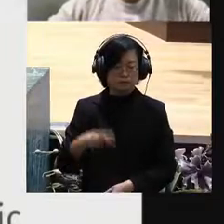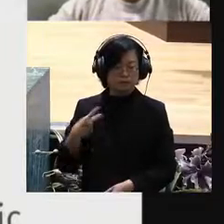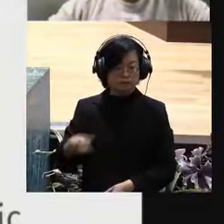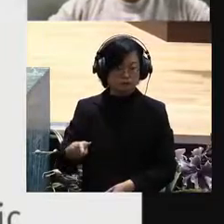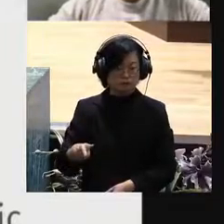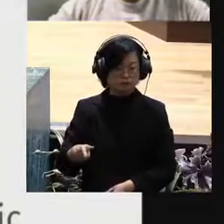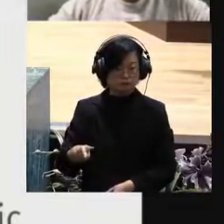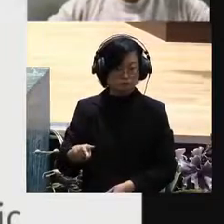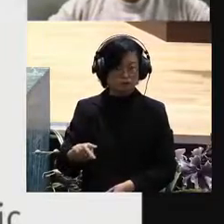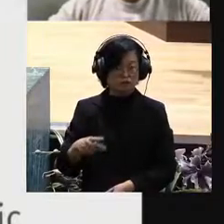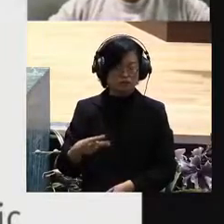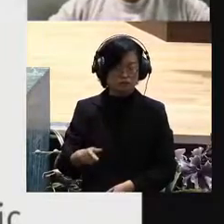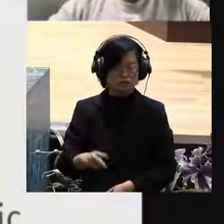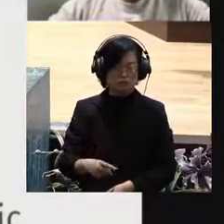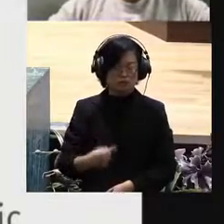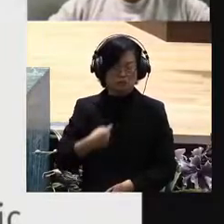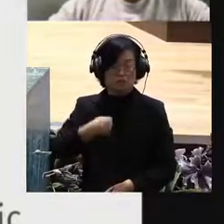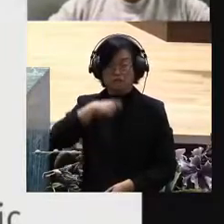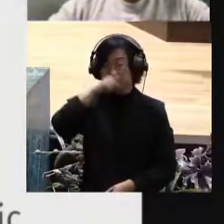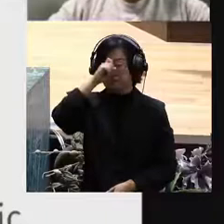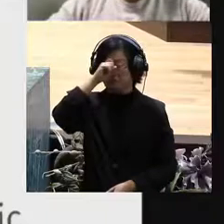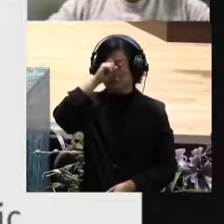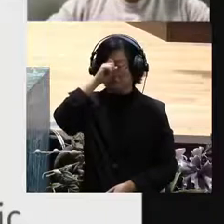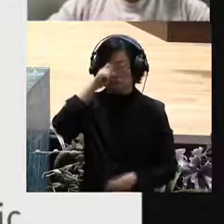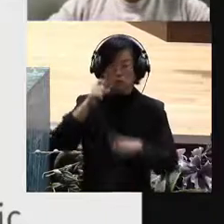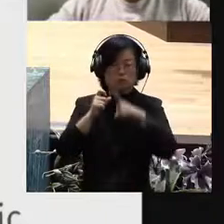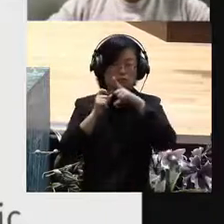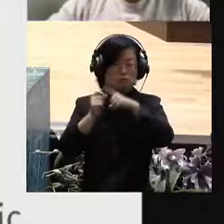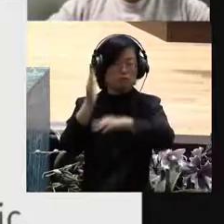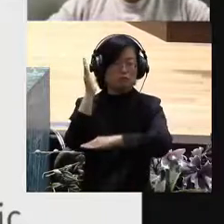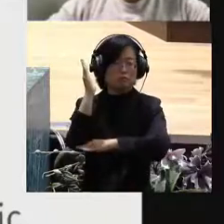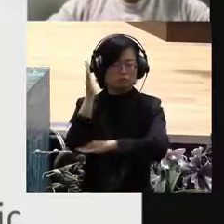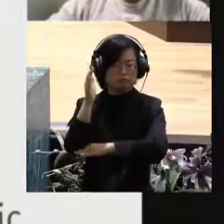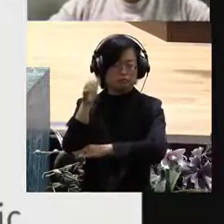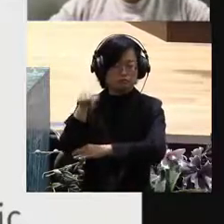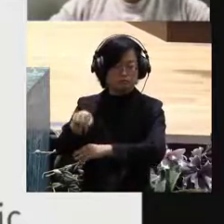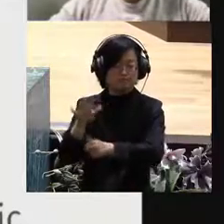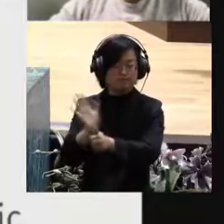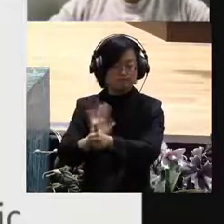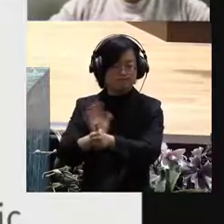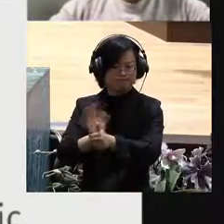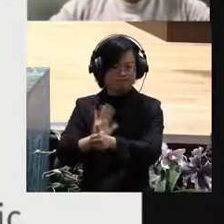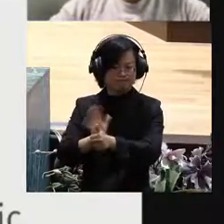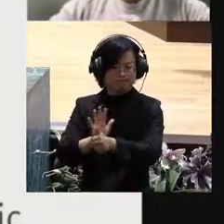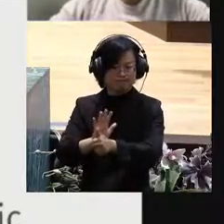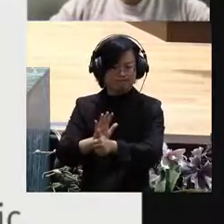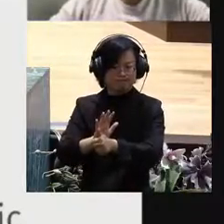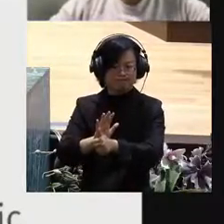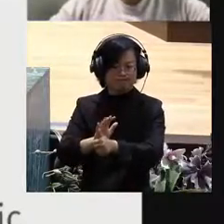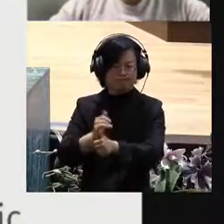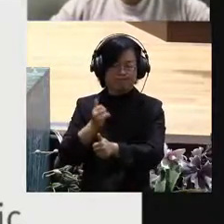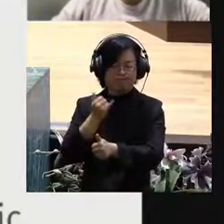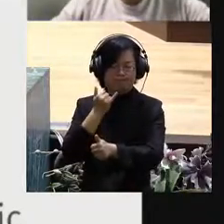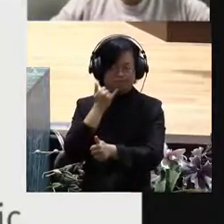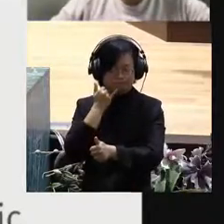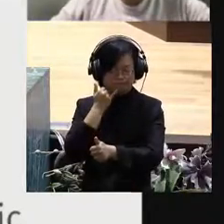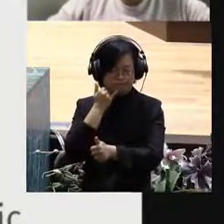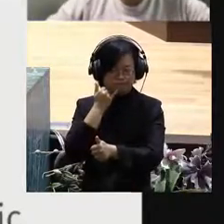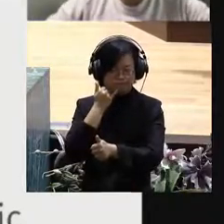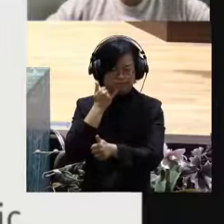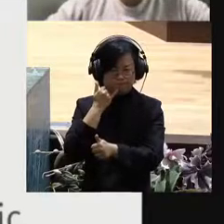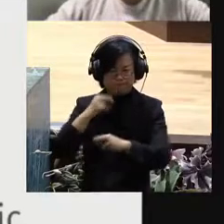all. At the same time, access to data remains a huge challenge for organizations, entrepreneurs,